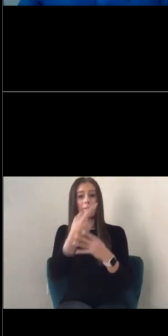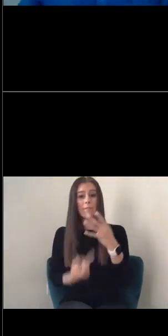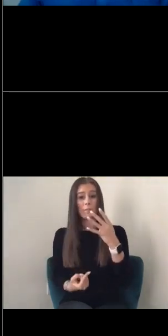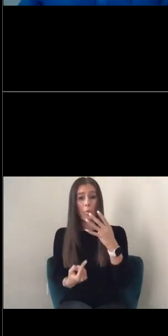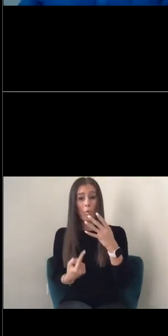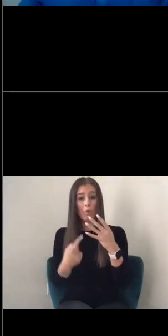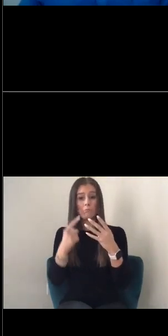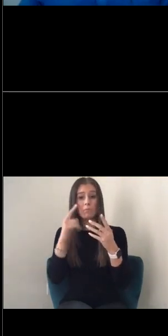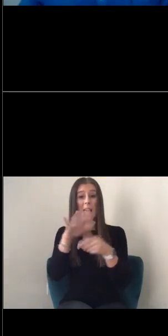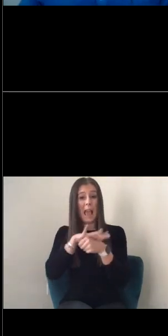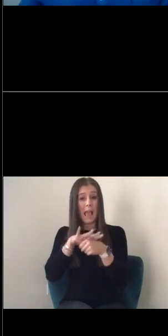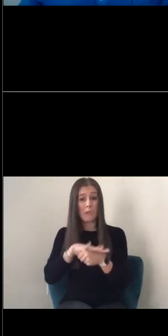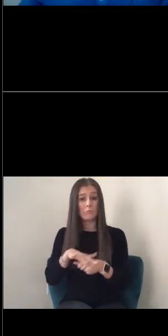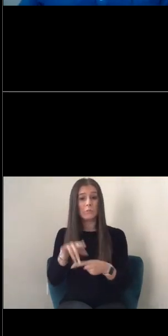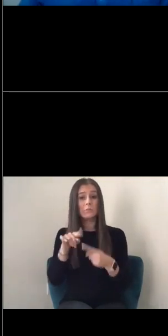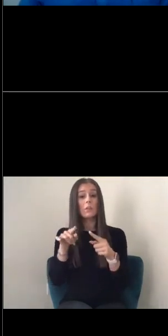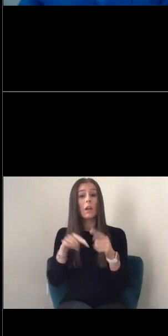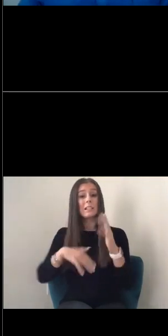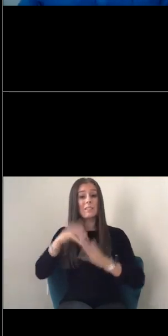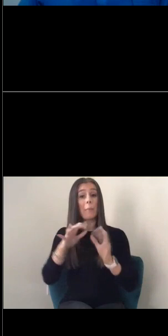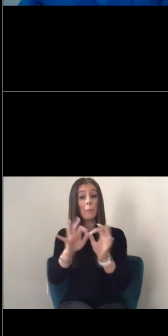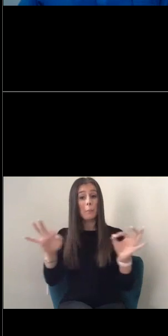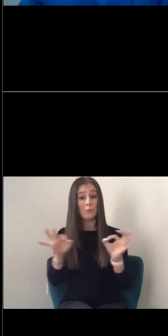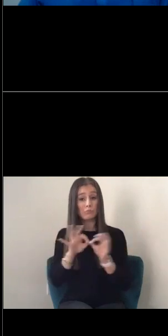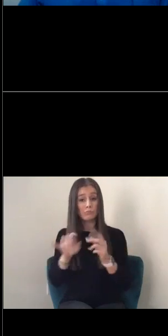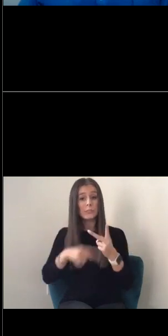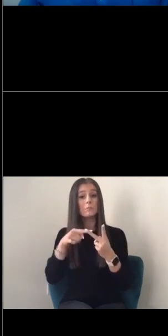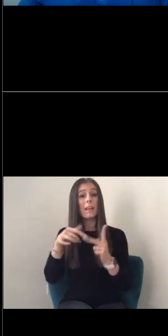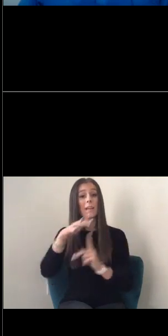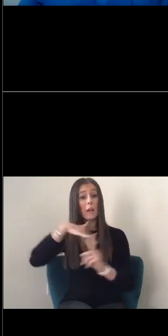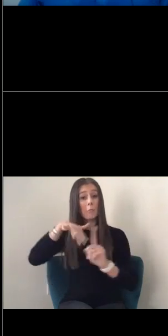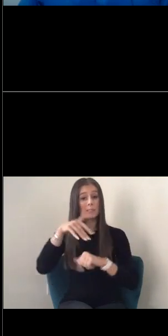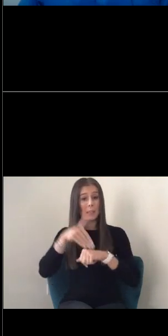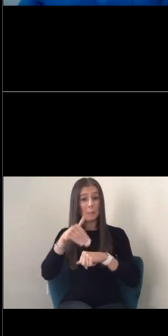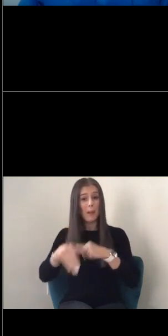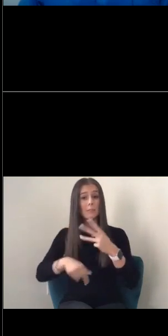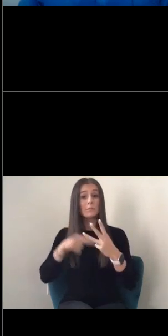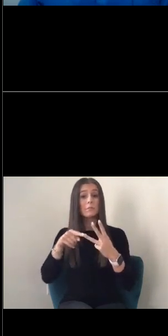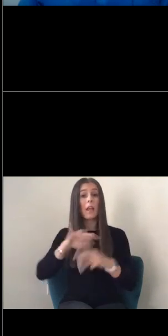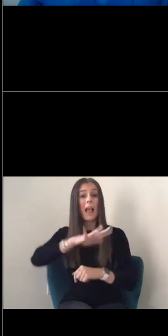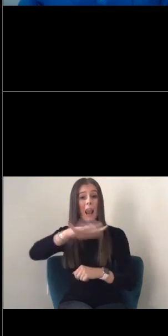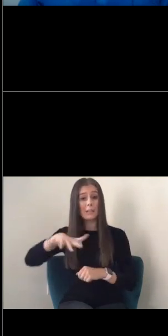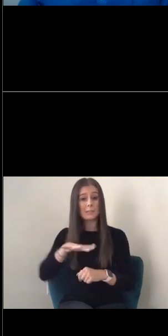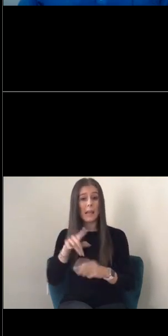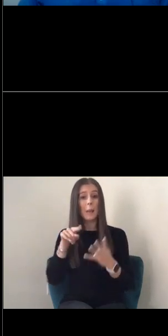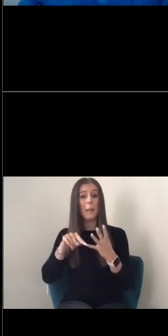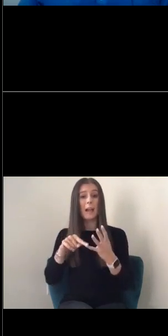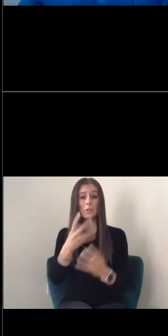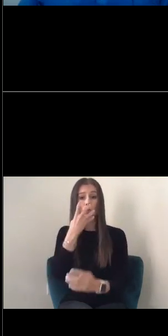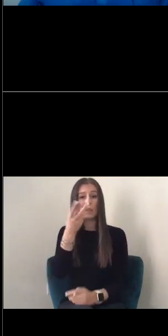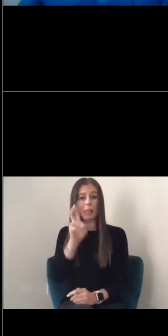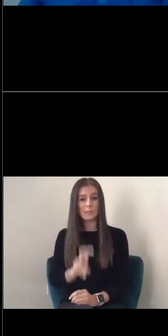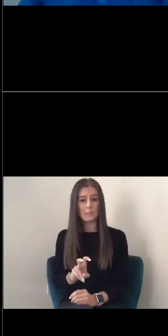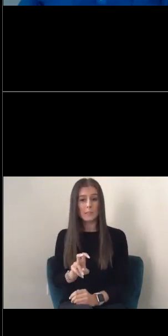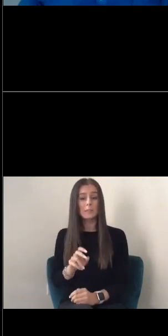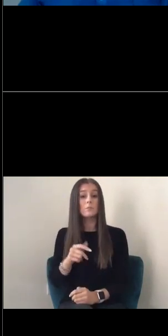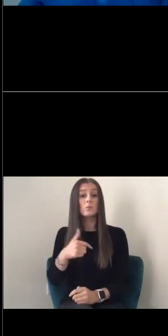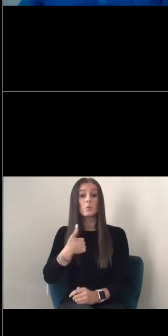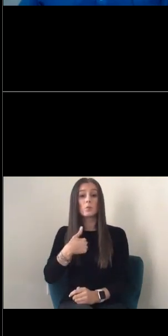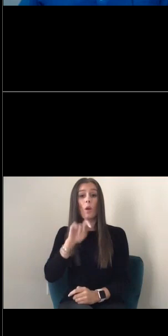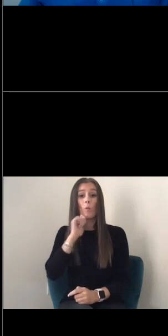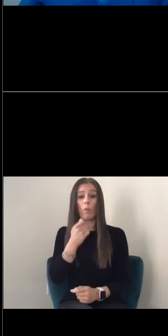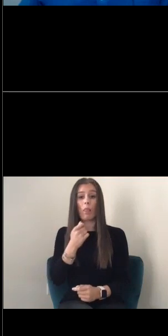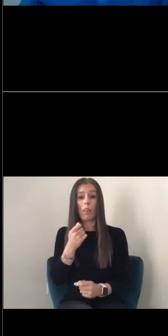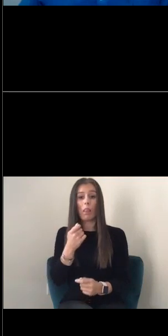boundary, the environmental impacts, landscaping and utilities. We'll dive into the refinements on a junction